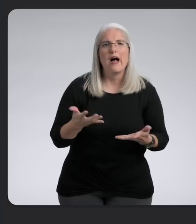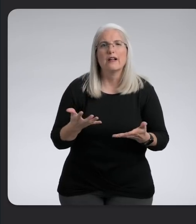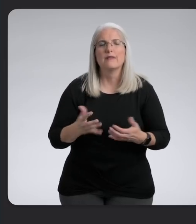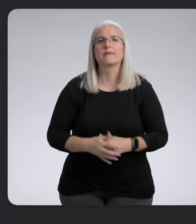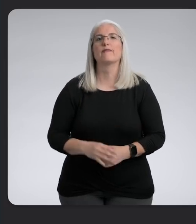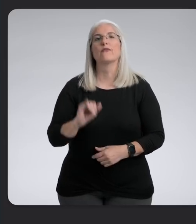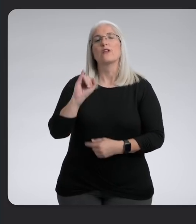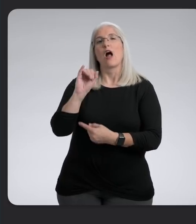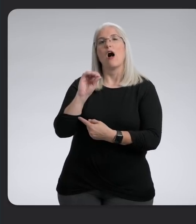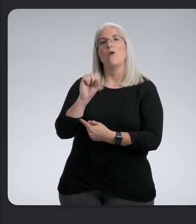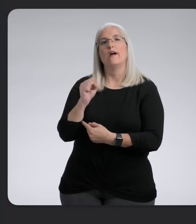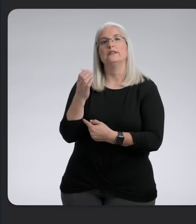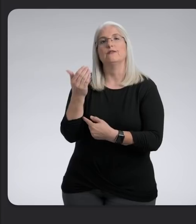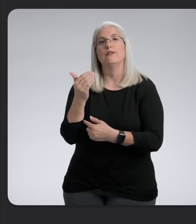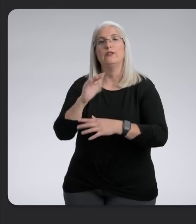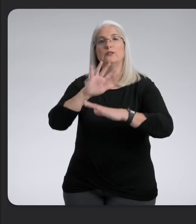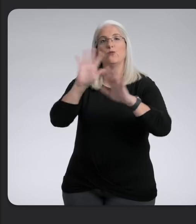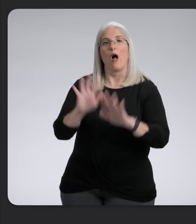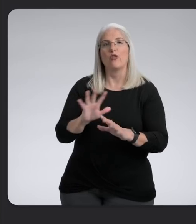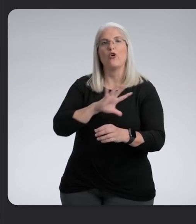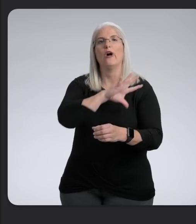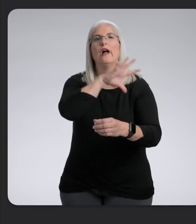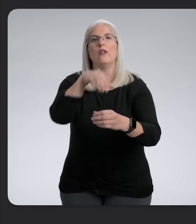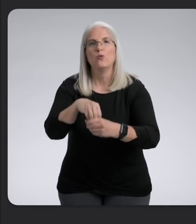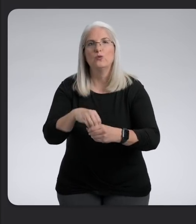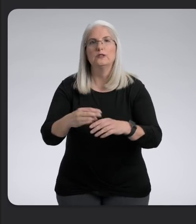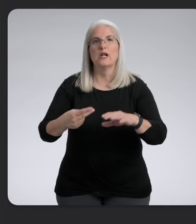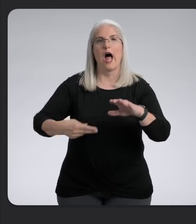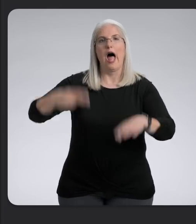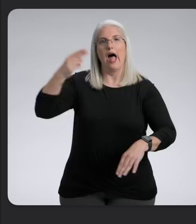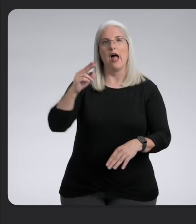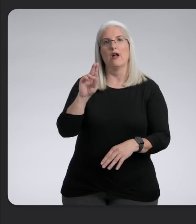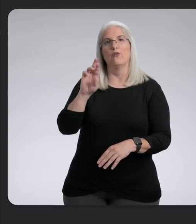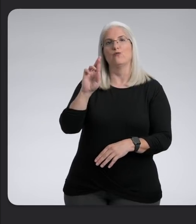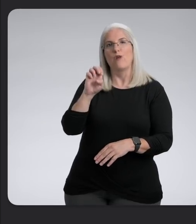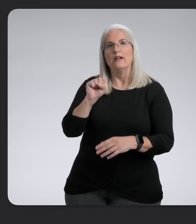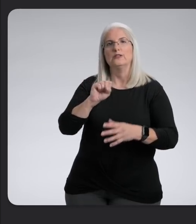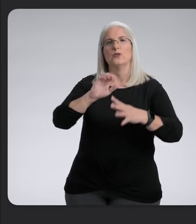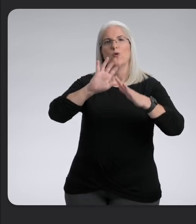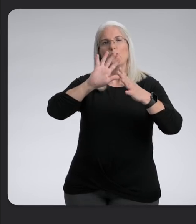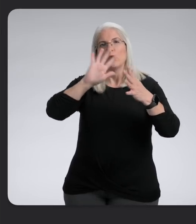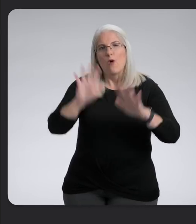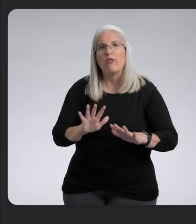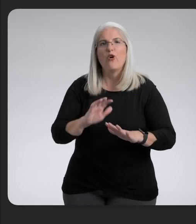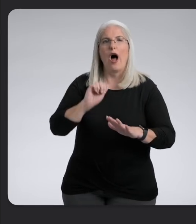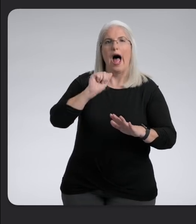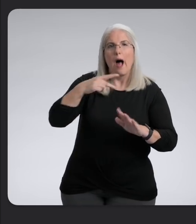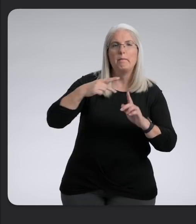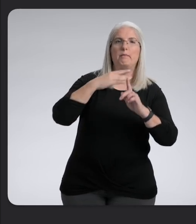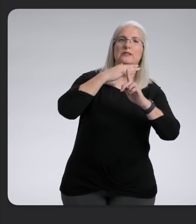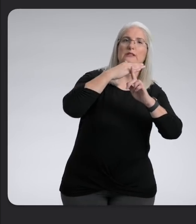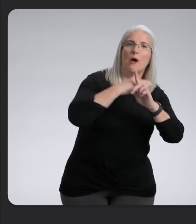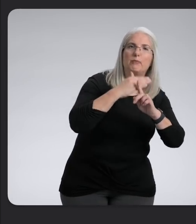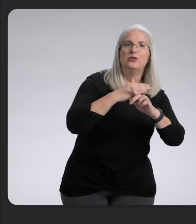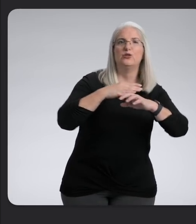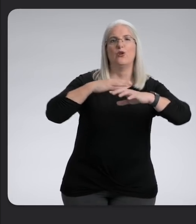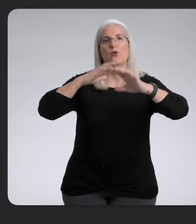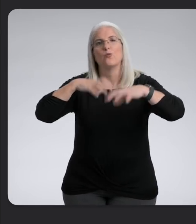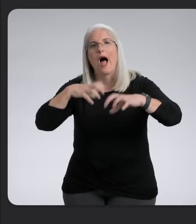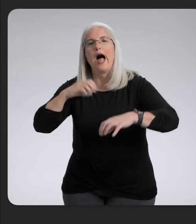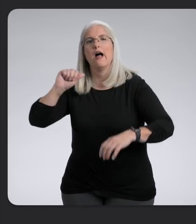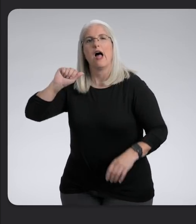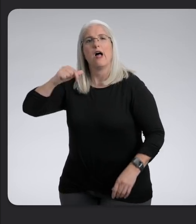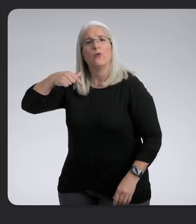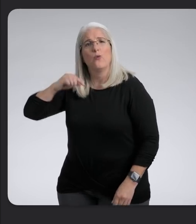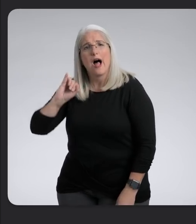full-screen, high-resolution weather maps. These maps show temperature, animated precipitation, and air quality that provide a whole new